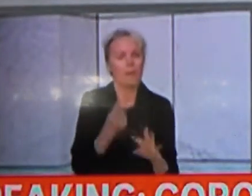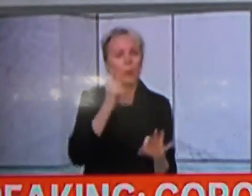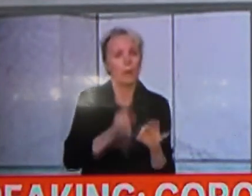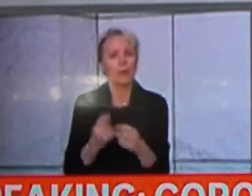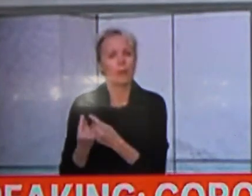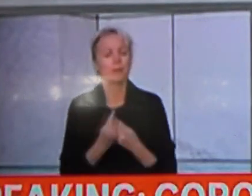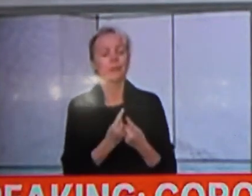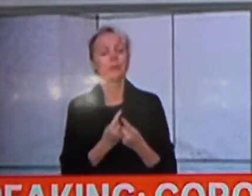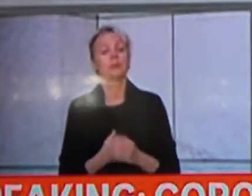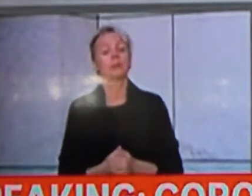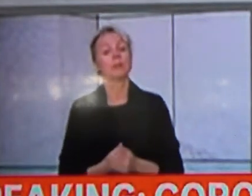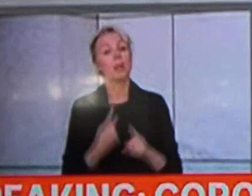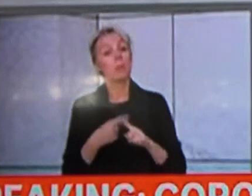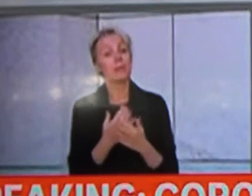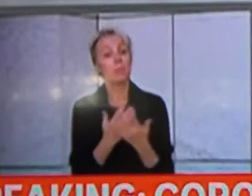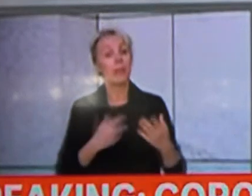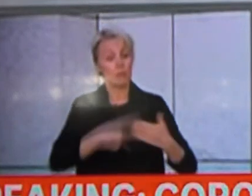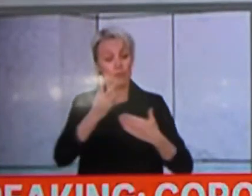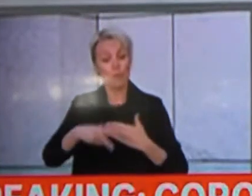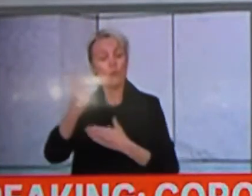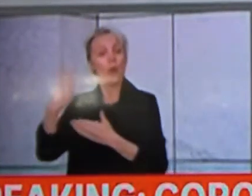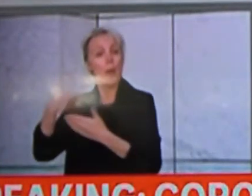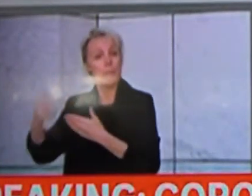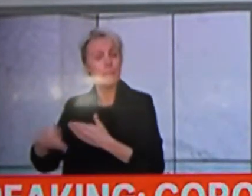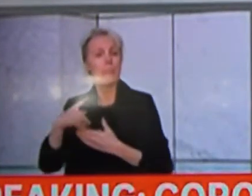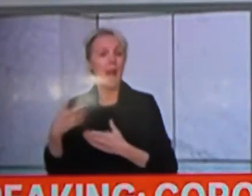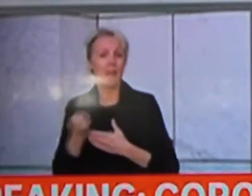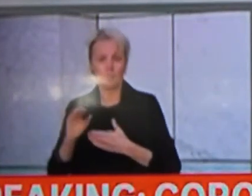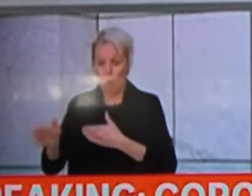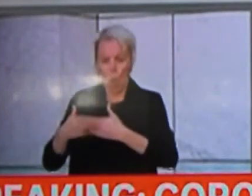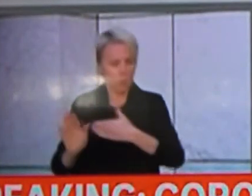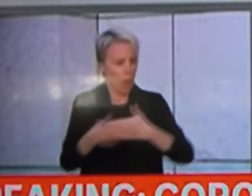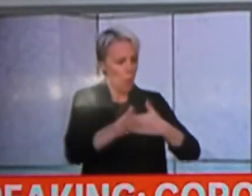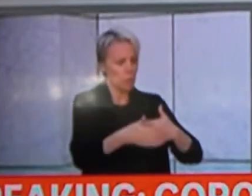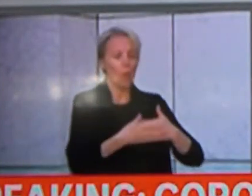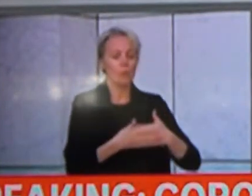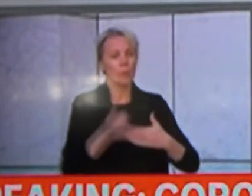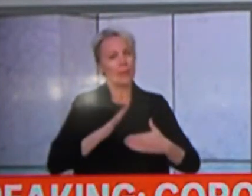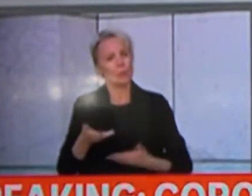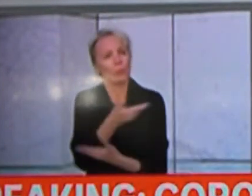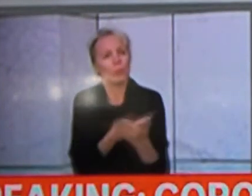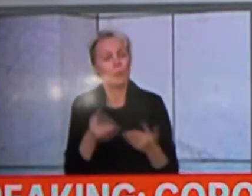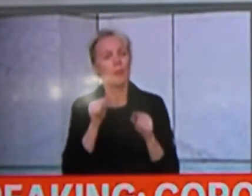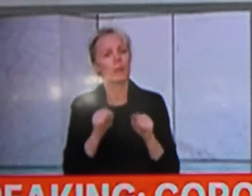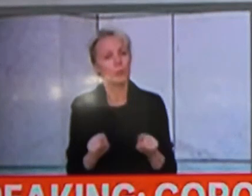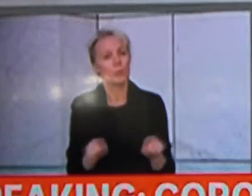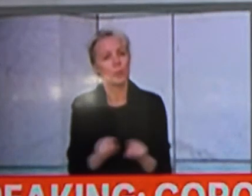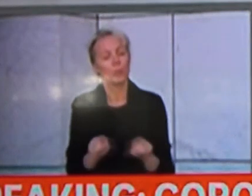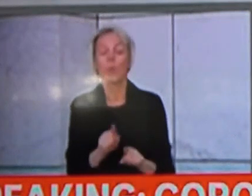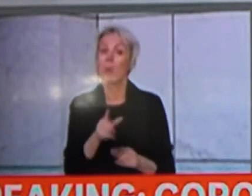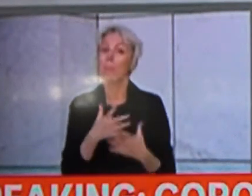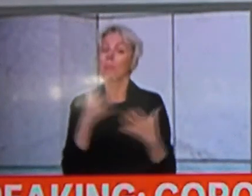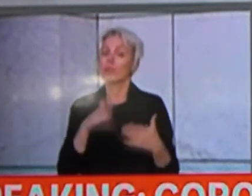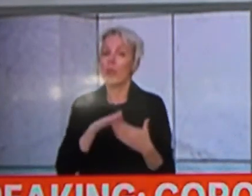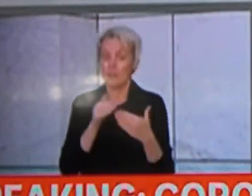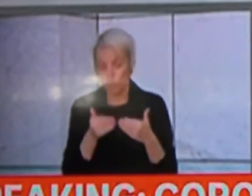also terminating programs and things like this which would also need to be addressed, but the more challenging element will be that in the